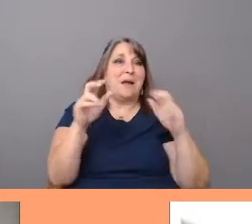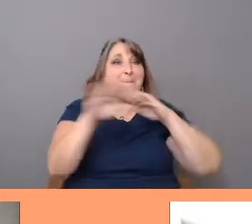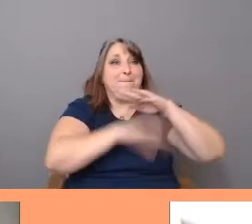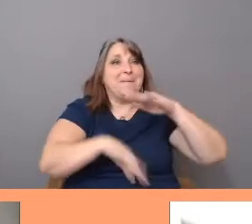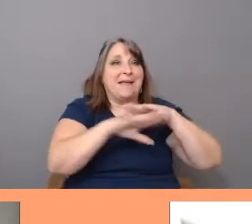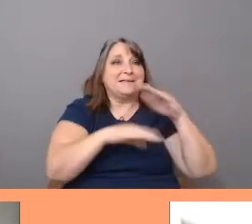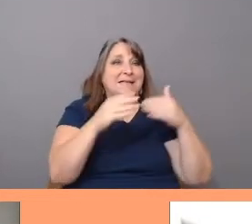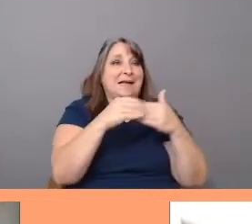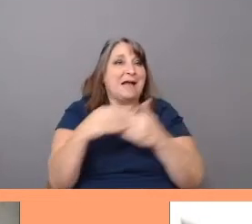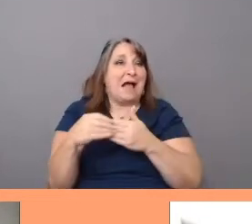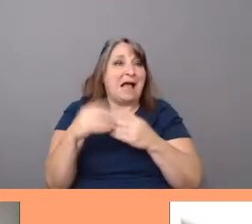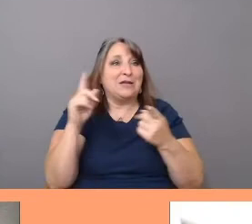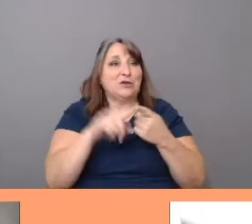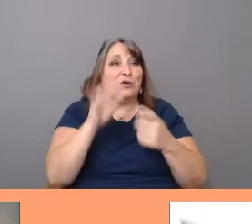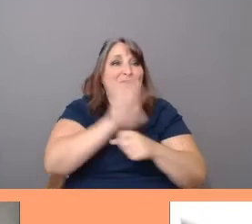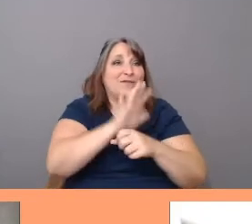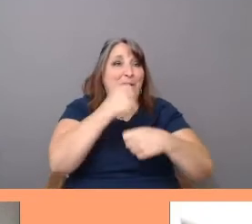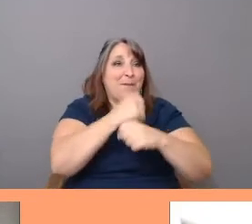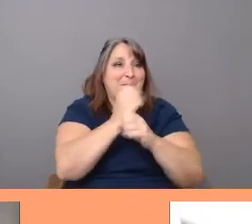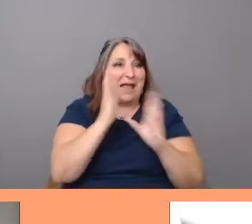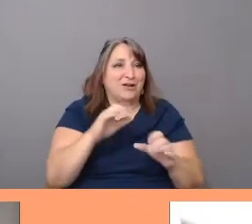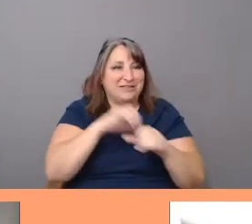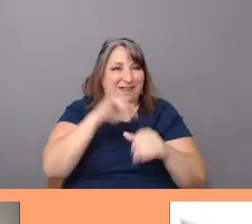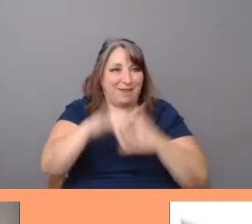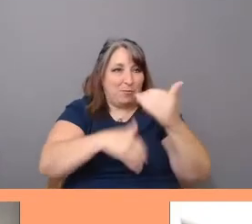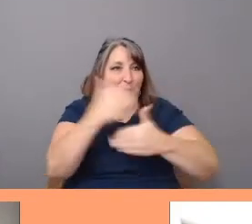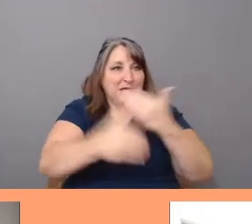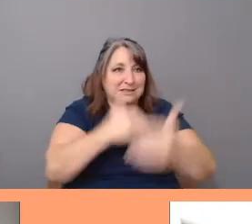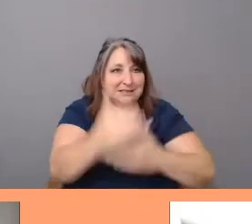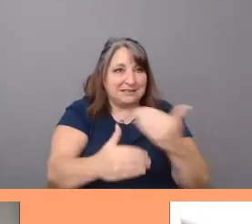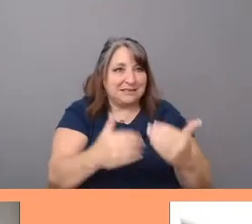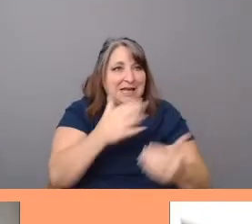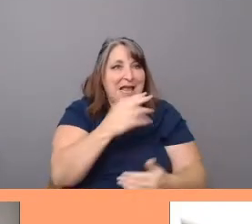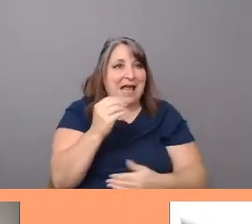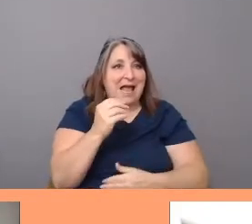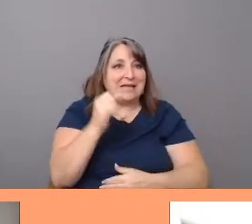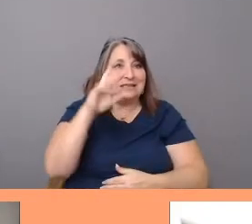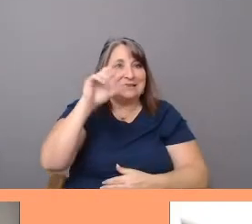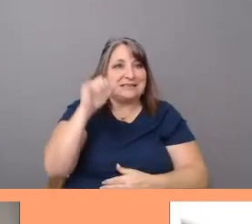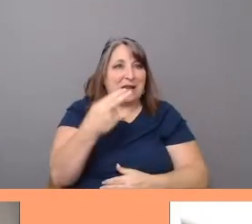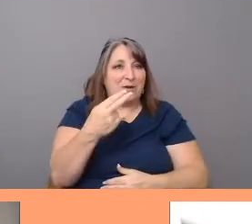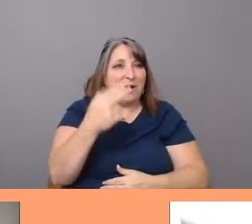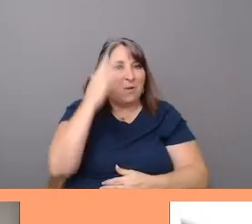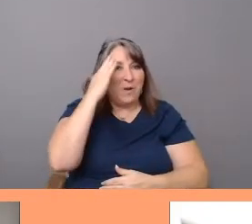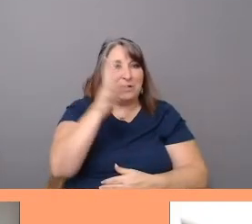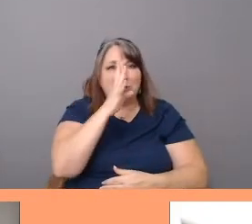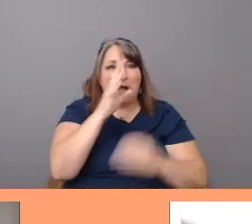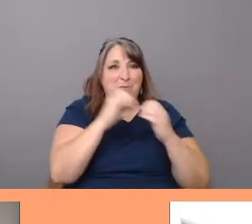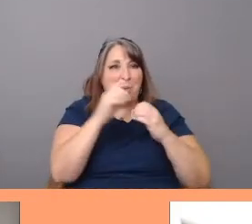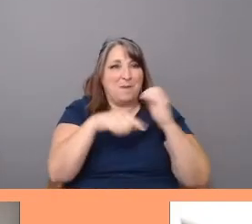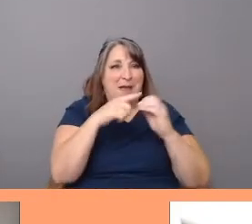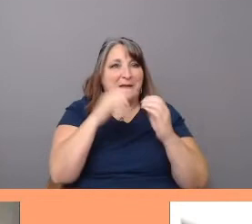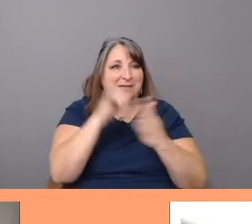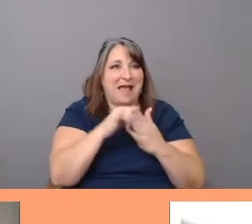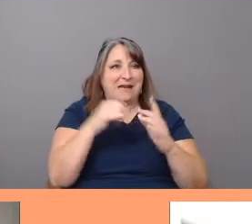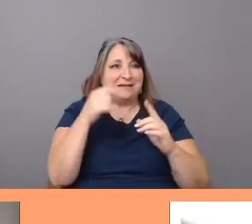to guide filmmakers in this process. And Sarah's going to talk more about this specific